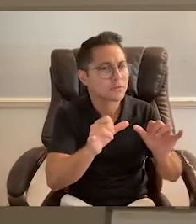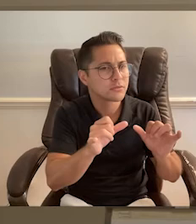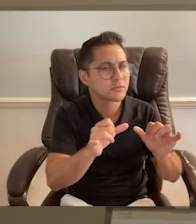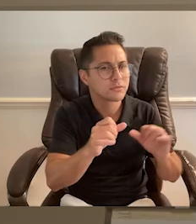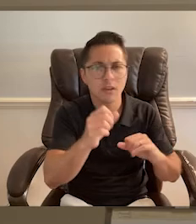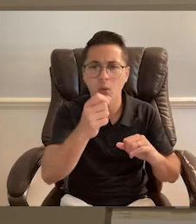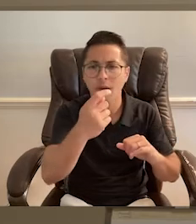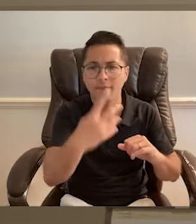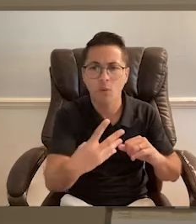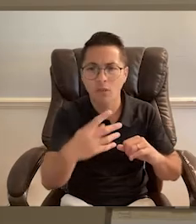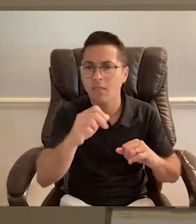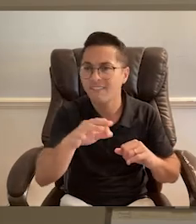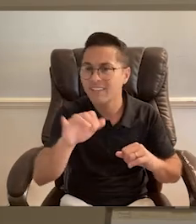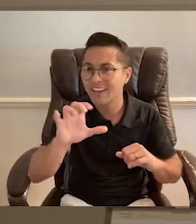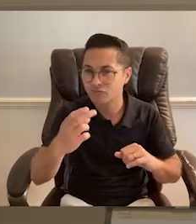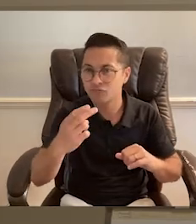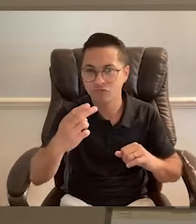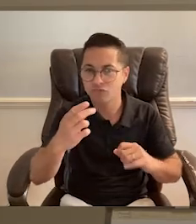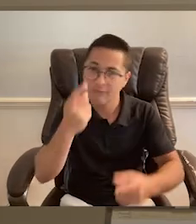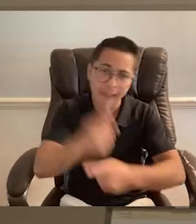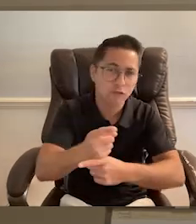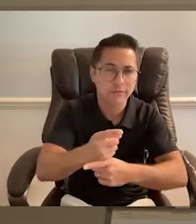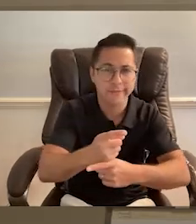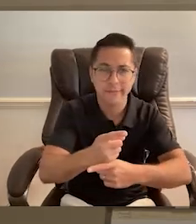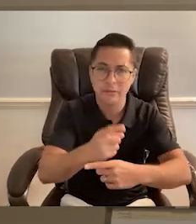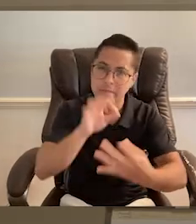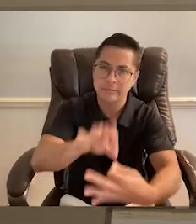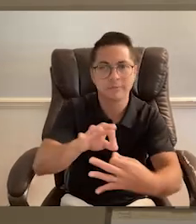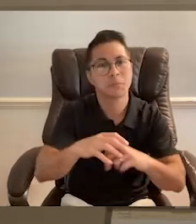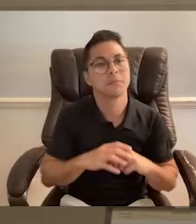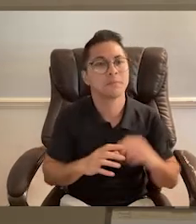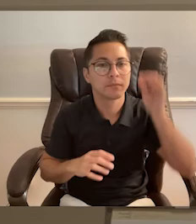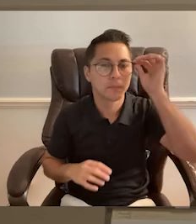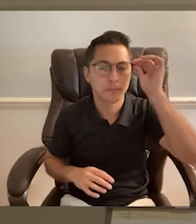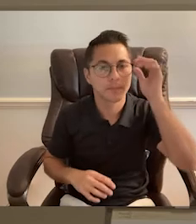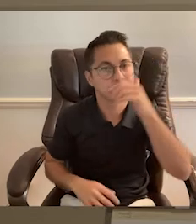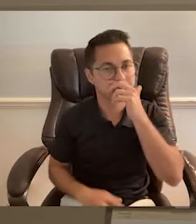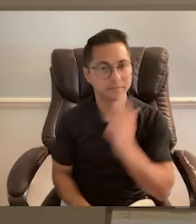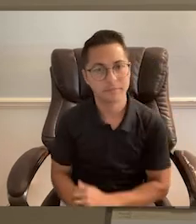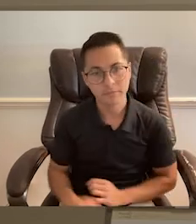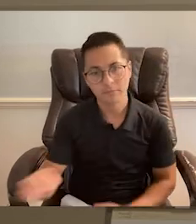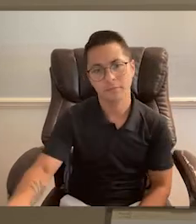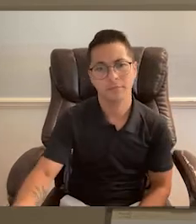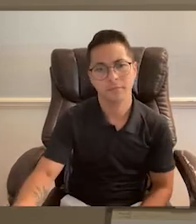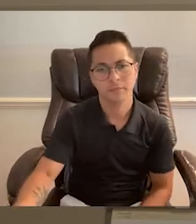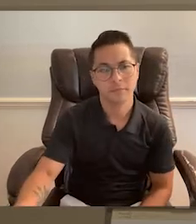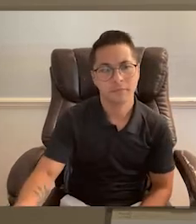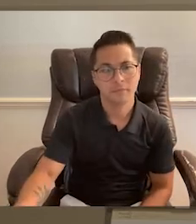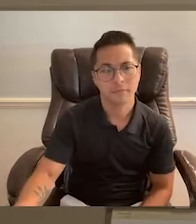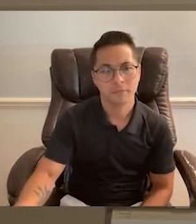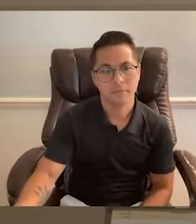like we're designing something for somebody with a visual impairment, there's no reason that that same technology can't be translated to somebody